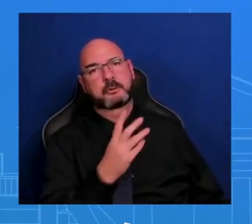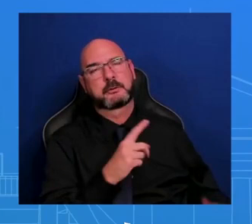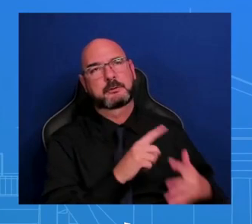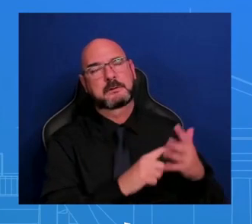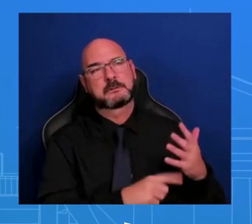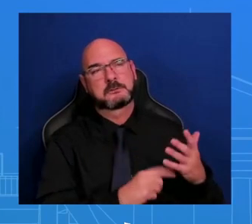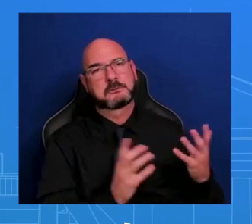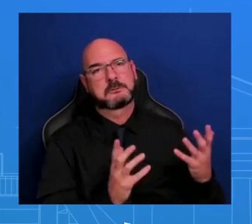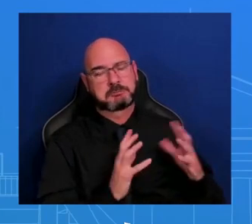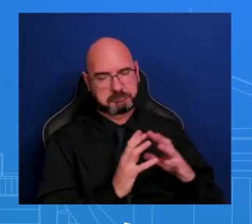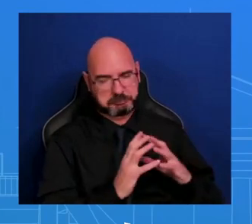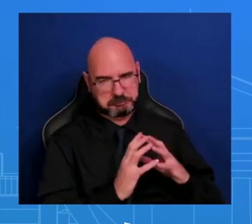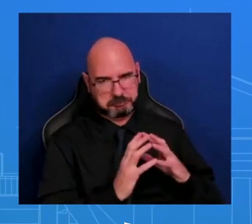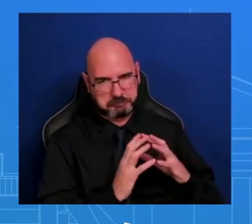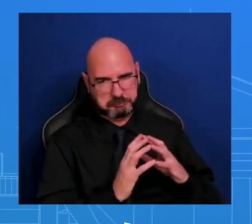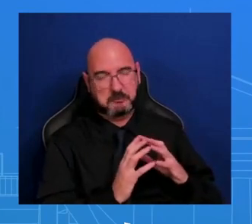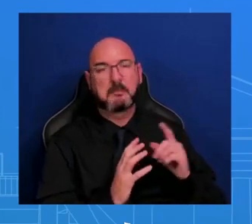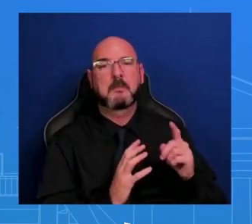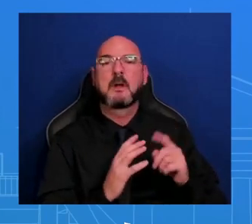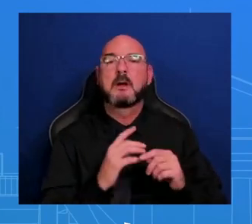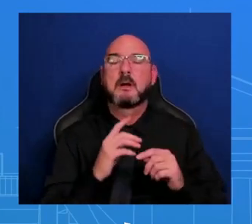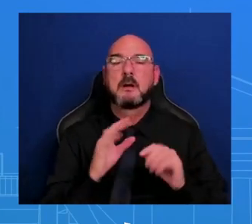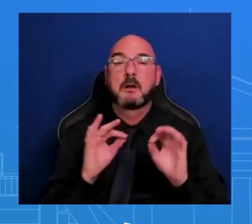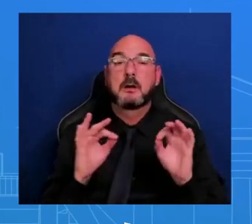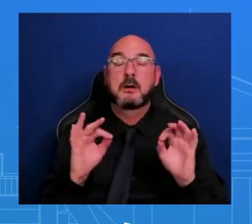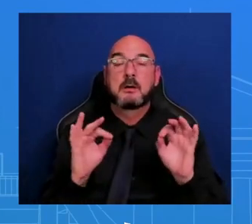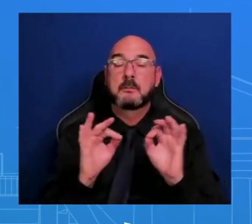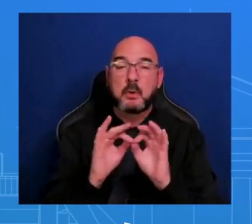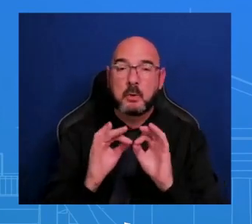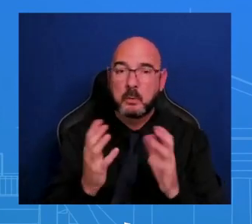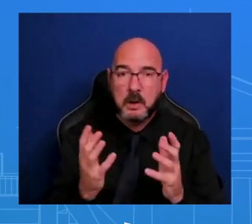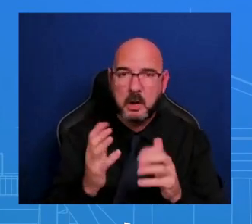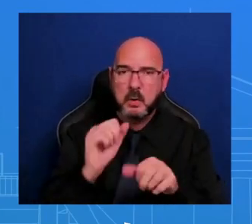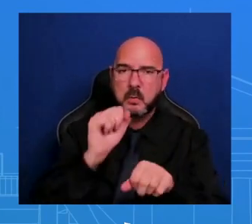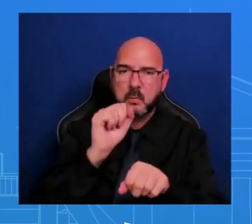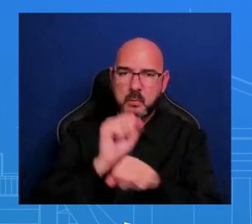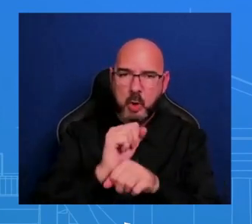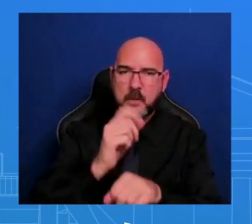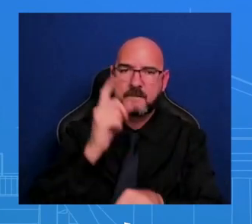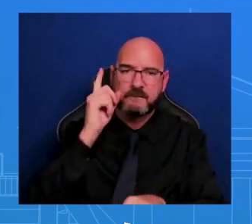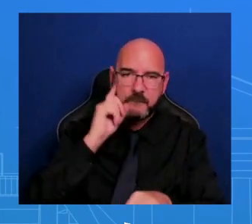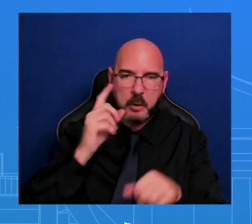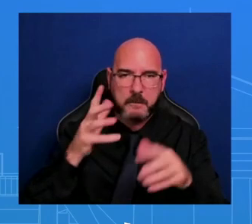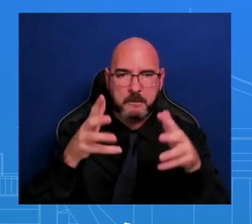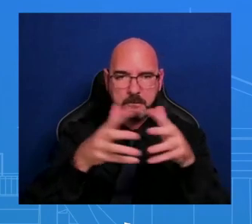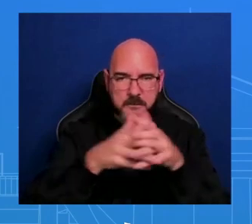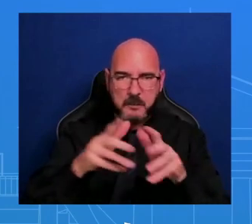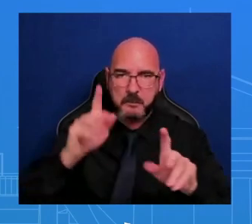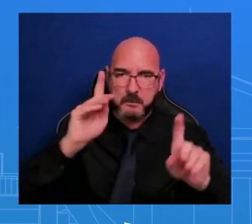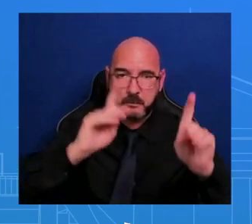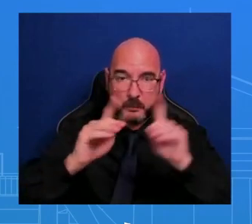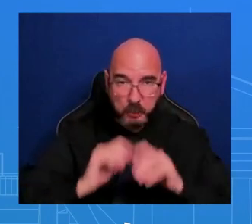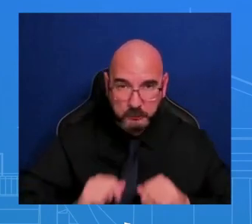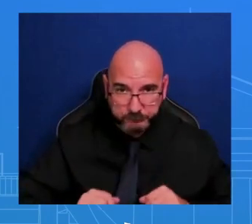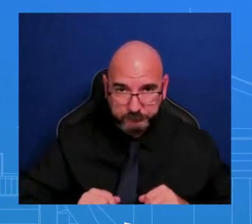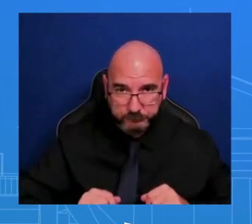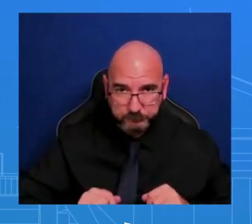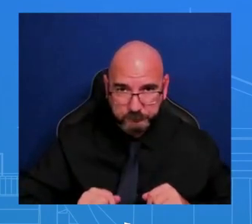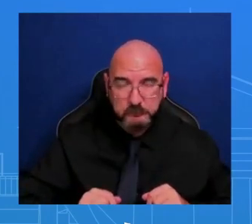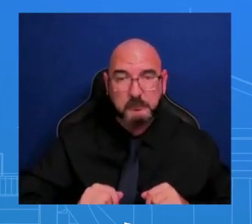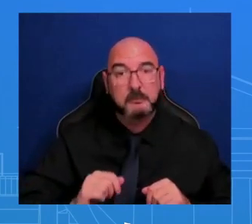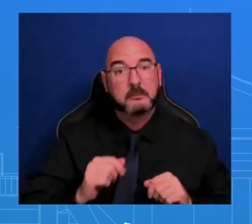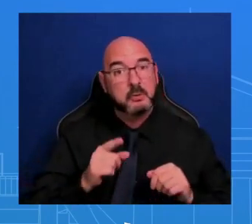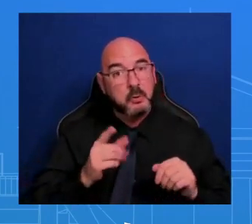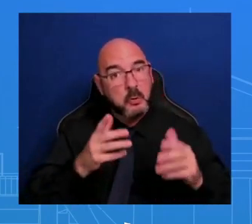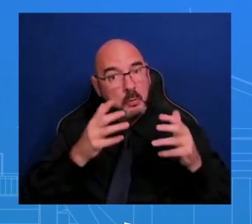behalf of the American people. It is important. It is important to have a functioning House which is right now is not functioning because they